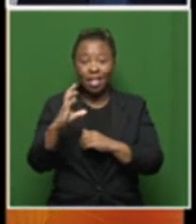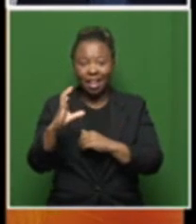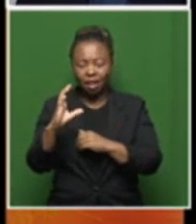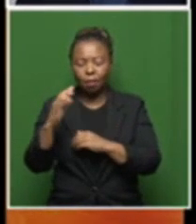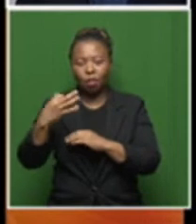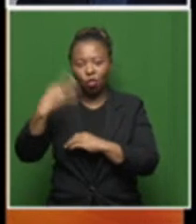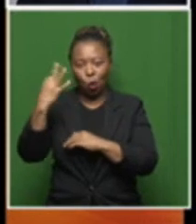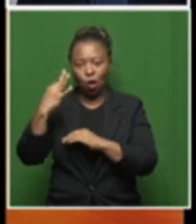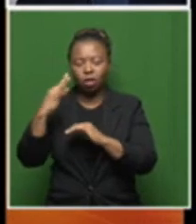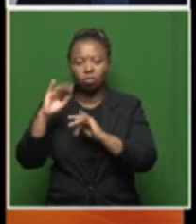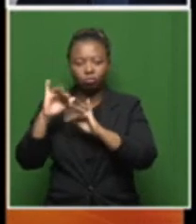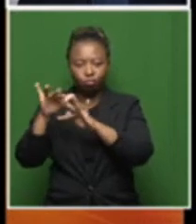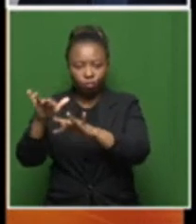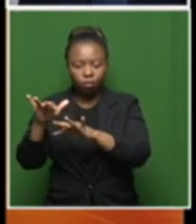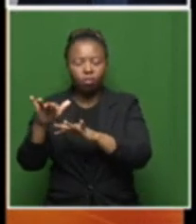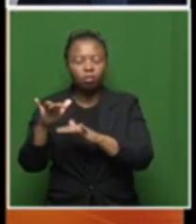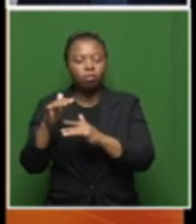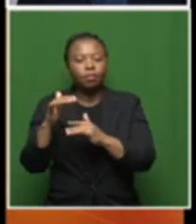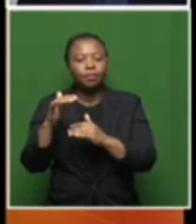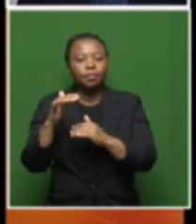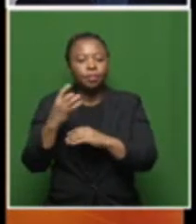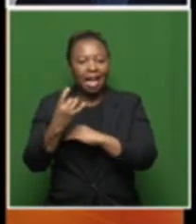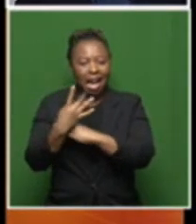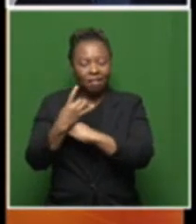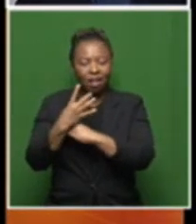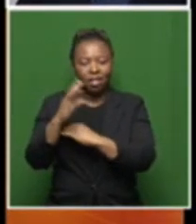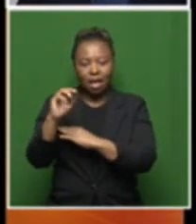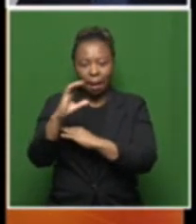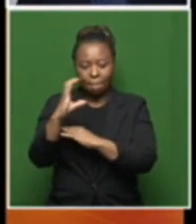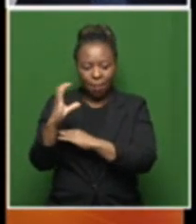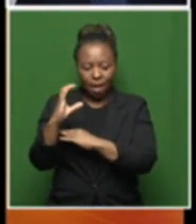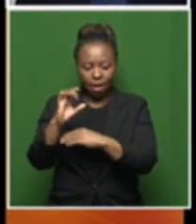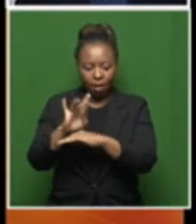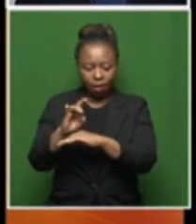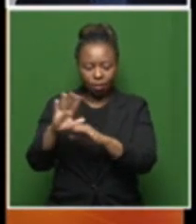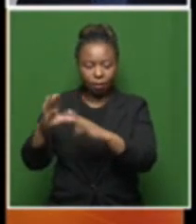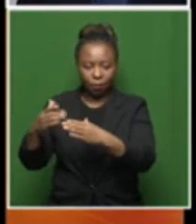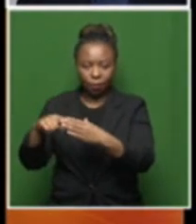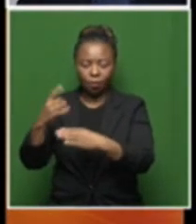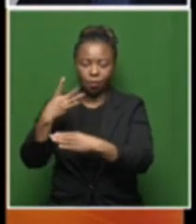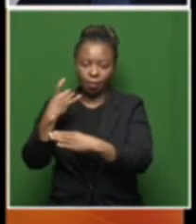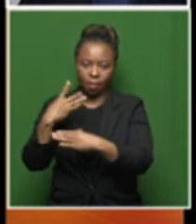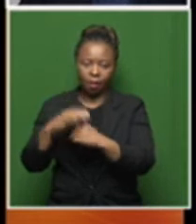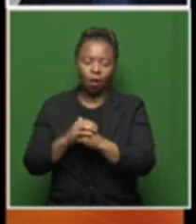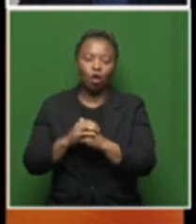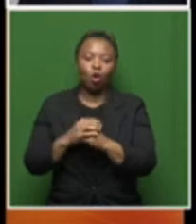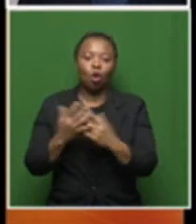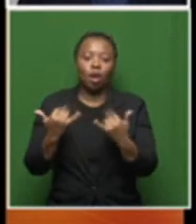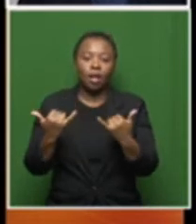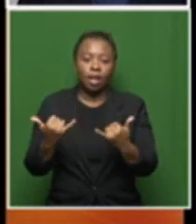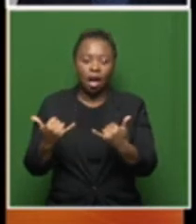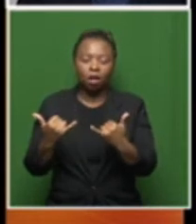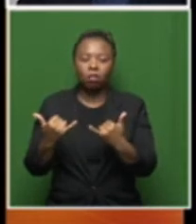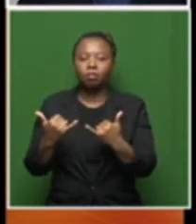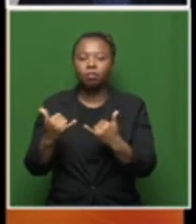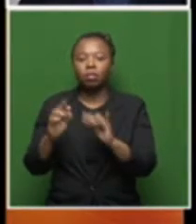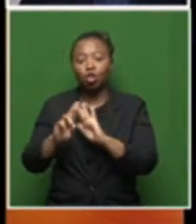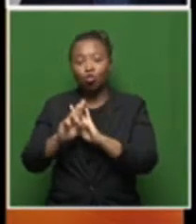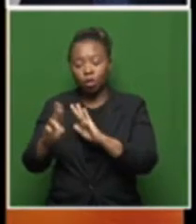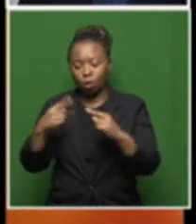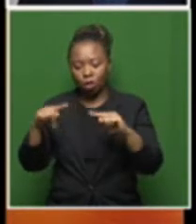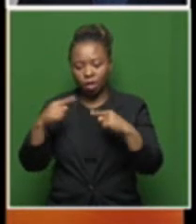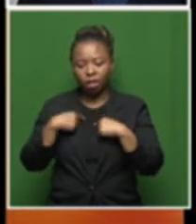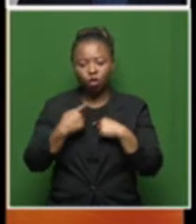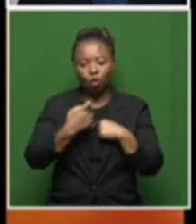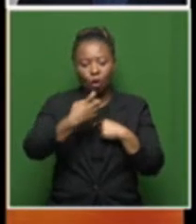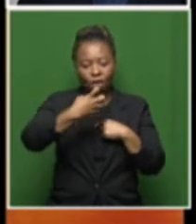much based on the MAC advisory. And we had these 4 levels of trigger of our response. So it's a 4-level